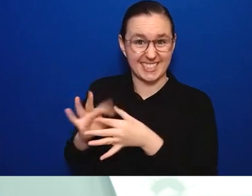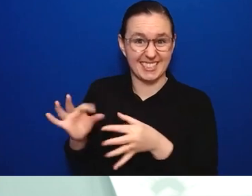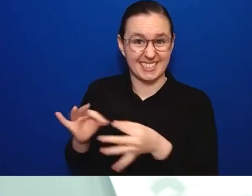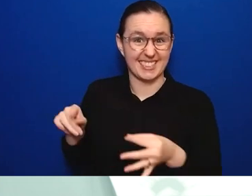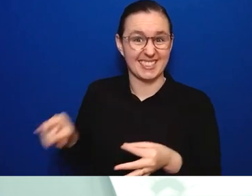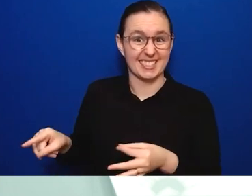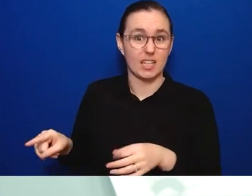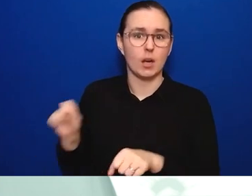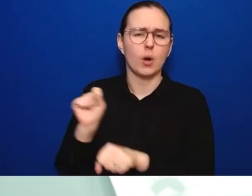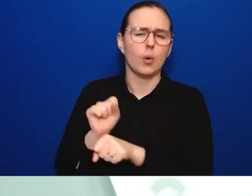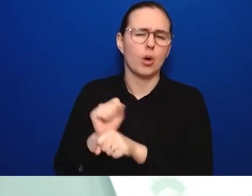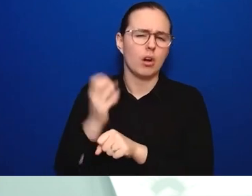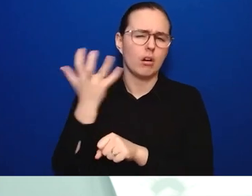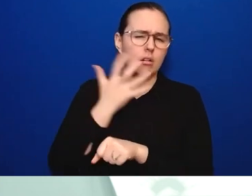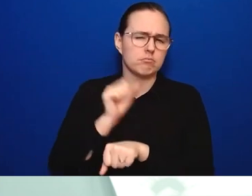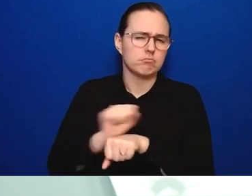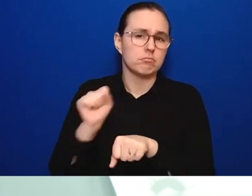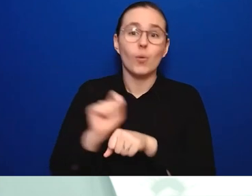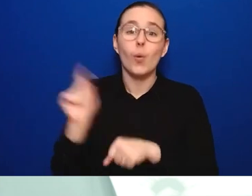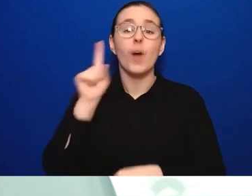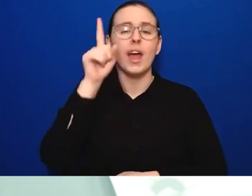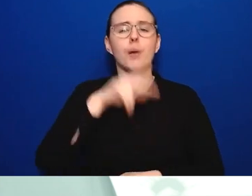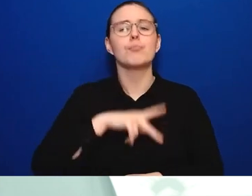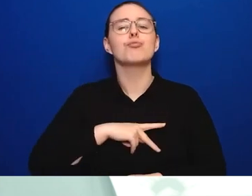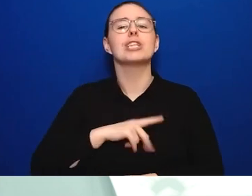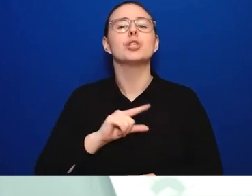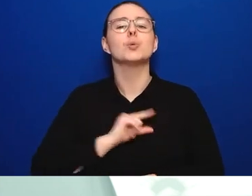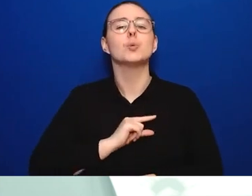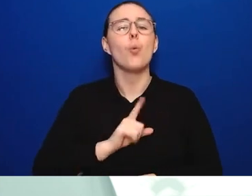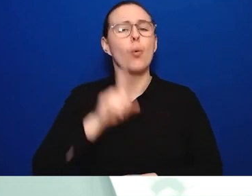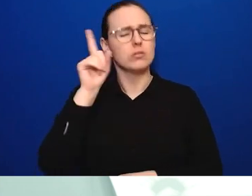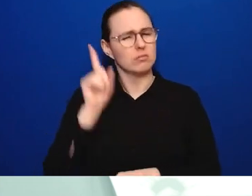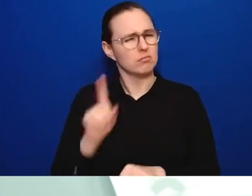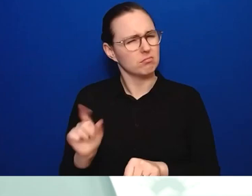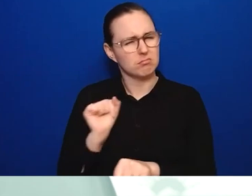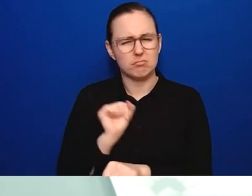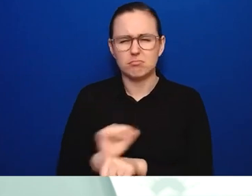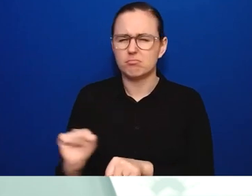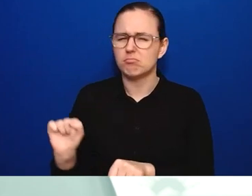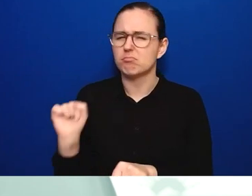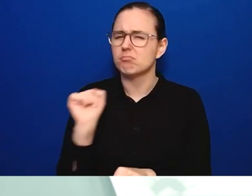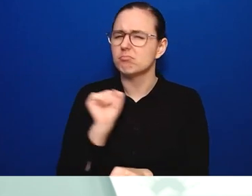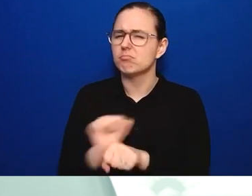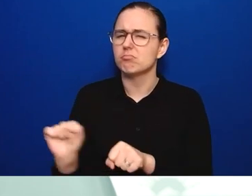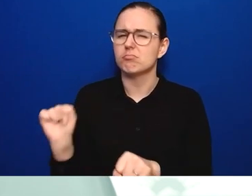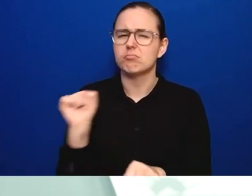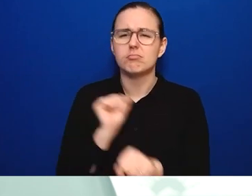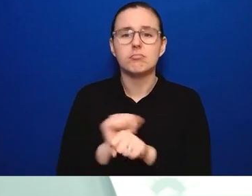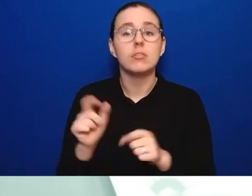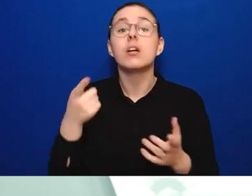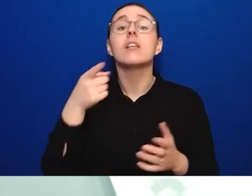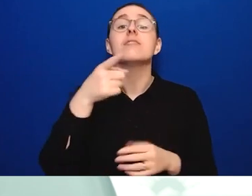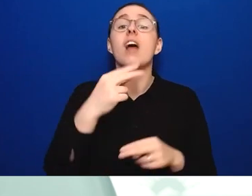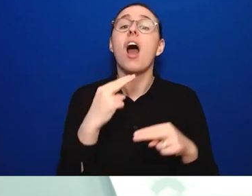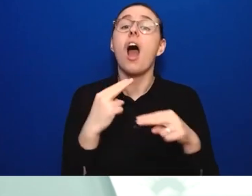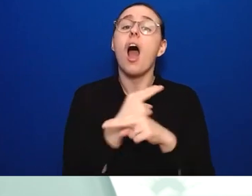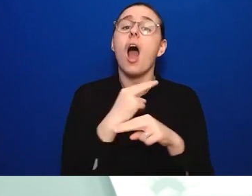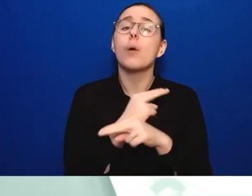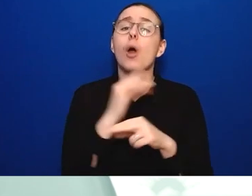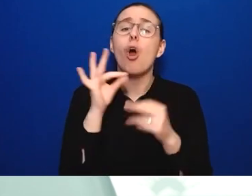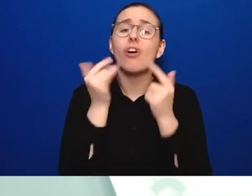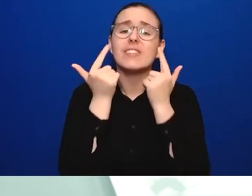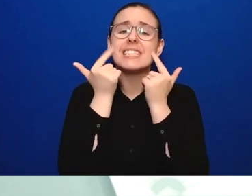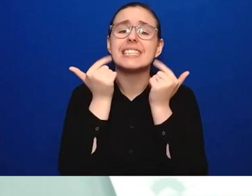with the Highway of Tears has been central to your work, and Leslie, to really acknowledge the place of urban Indigenous people